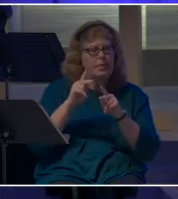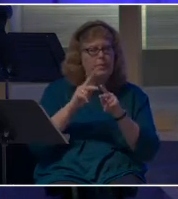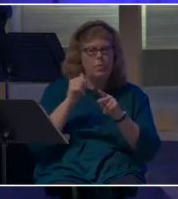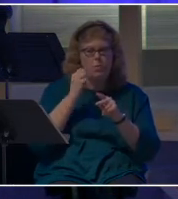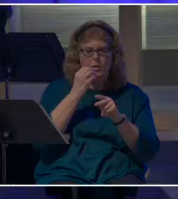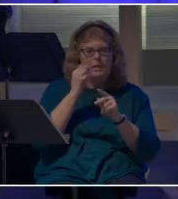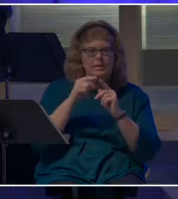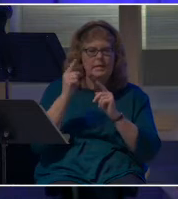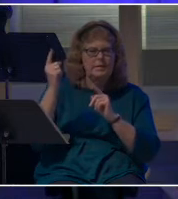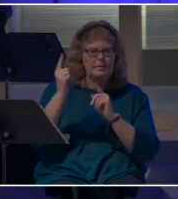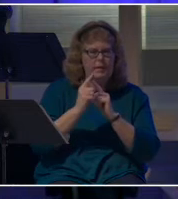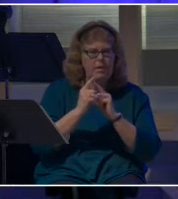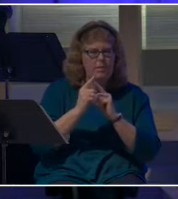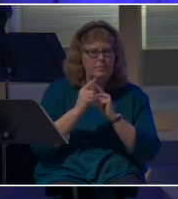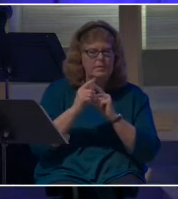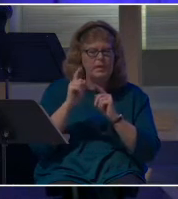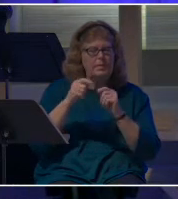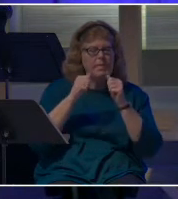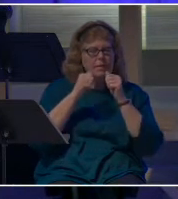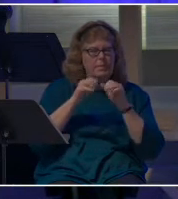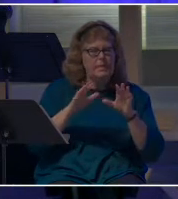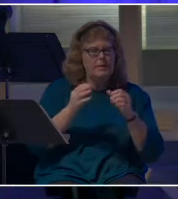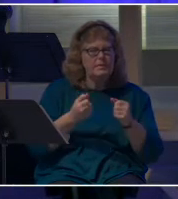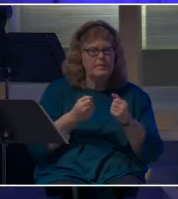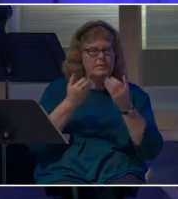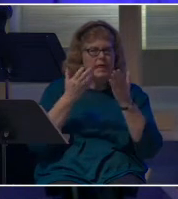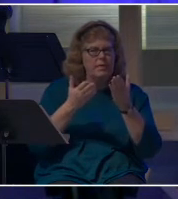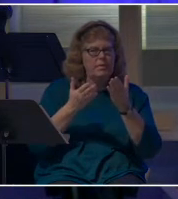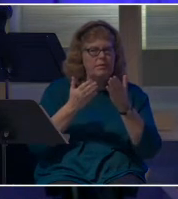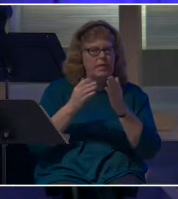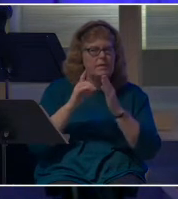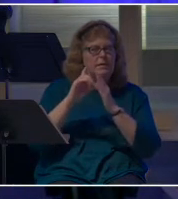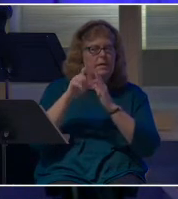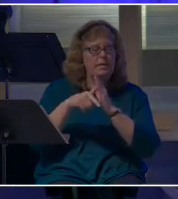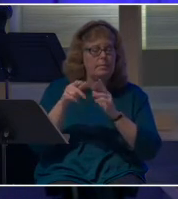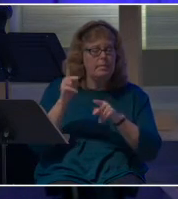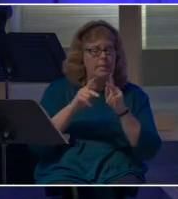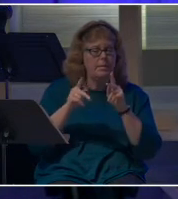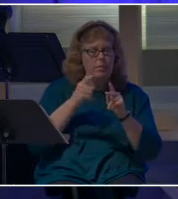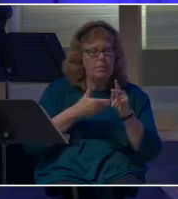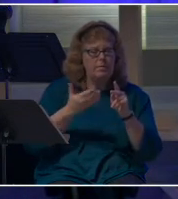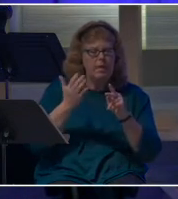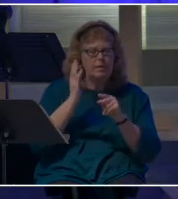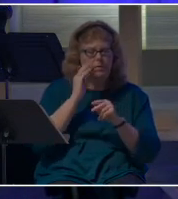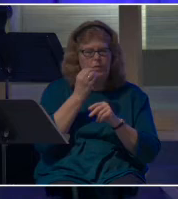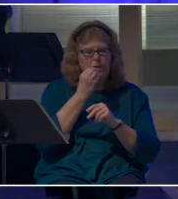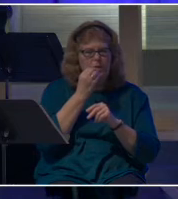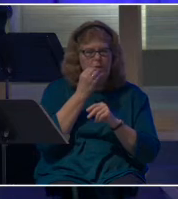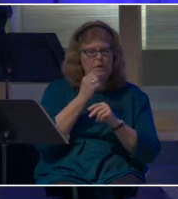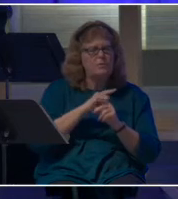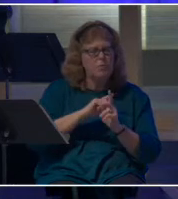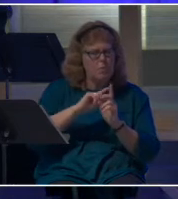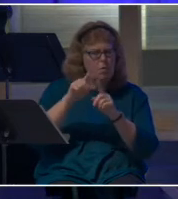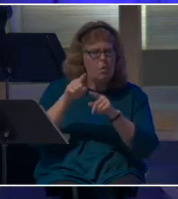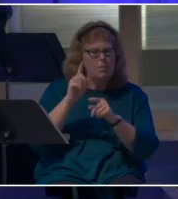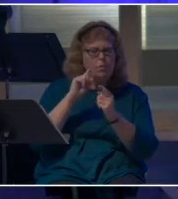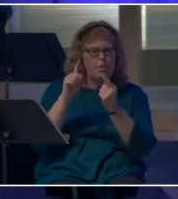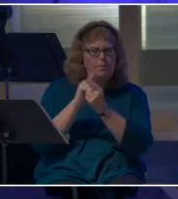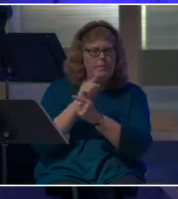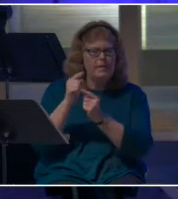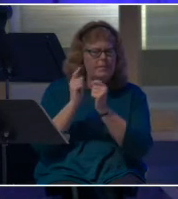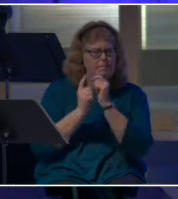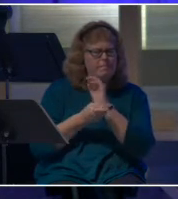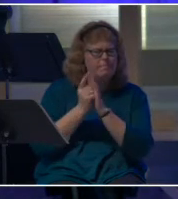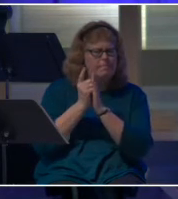till he comes, since he must bless the sacrifice. Afterward, those who are invited will eat. Now go up, for you will meet him